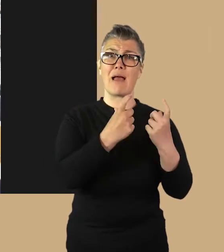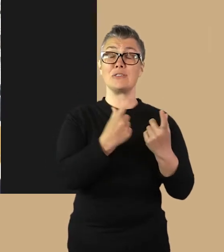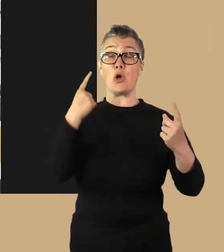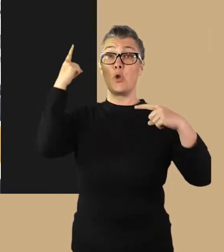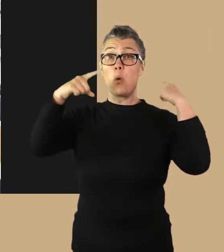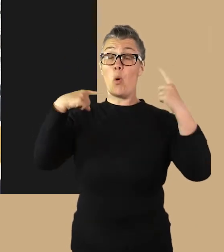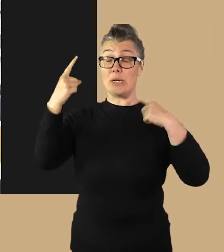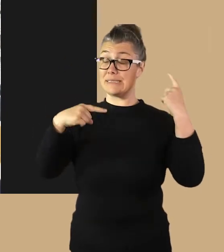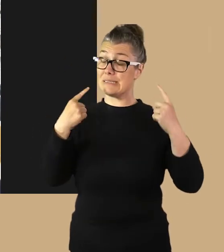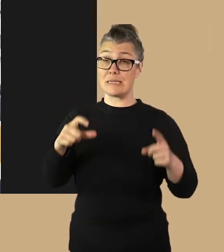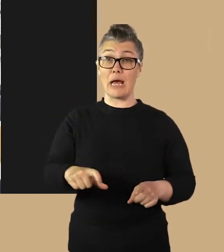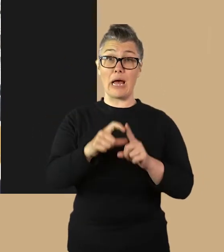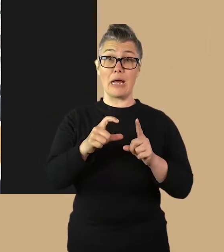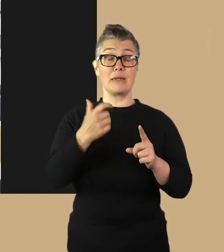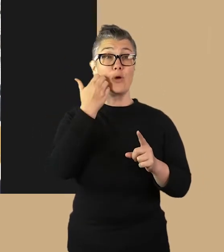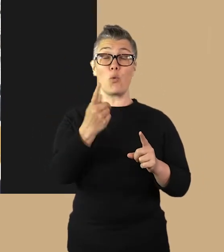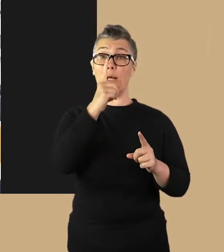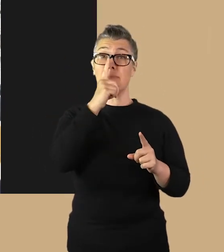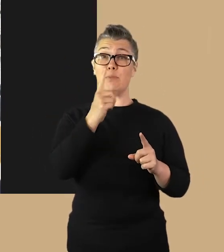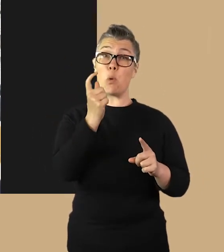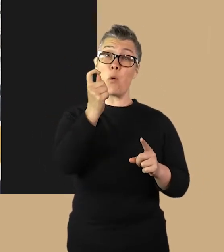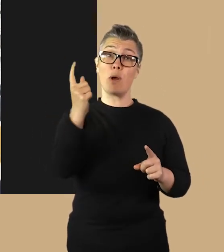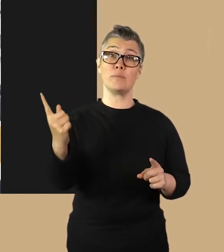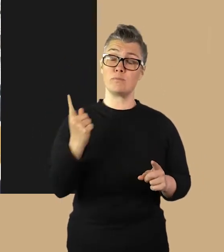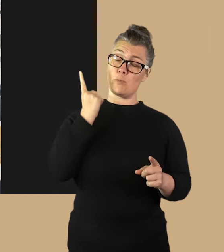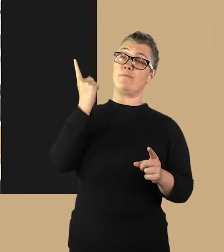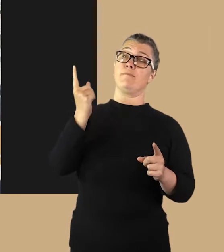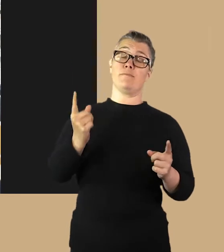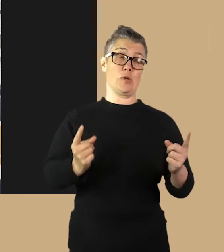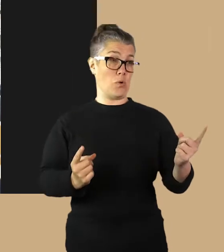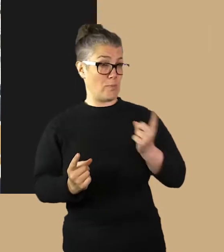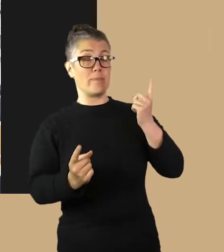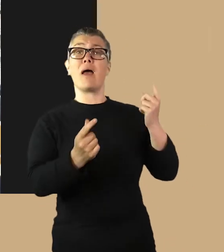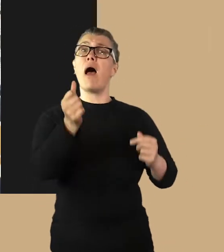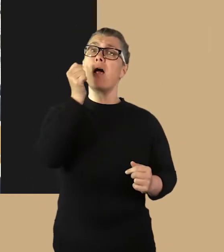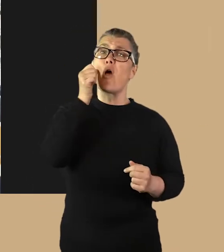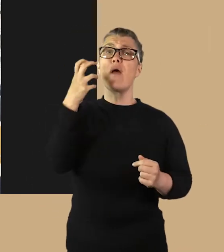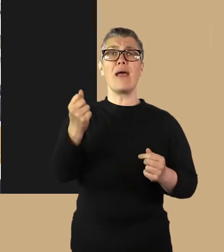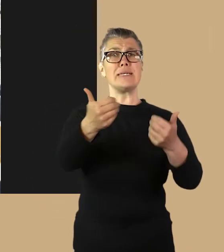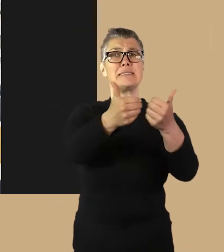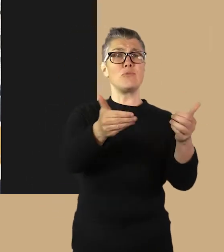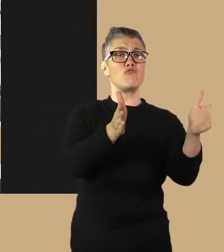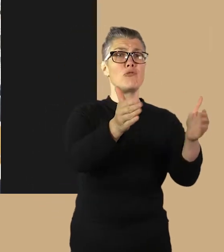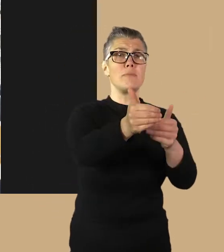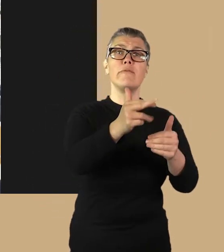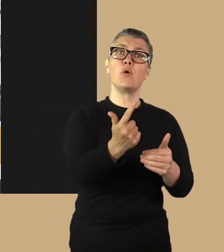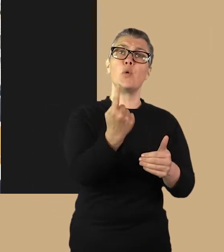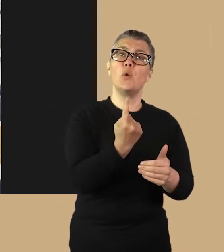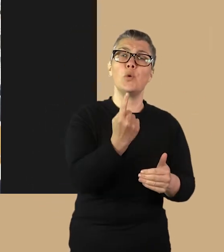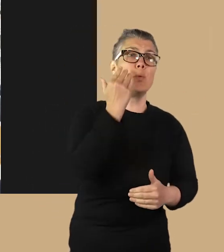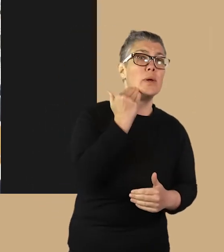So yeah, there was always noise, always people sort of almost bumping into you. I know there were like rooms